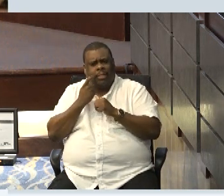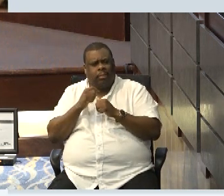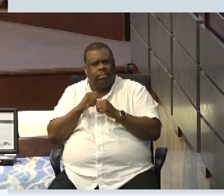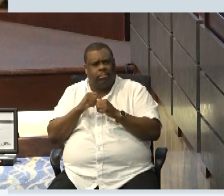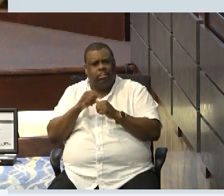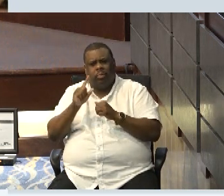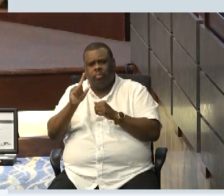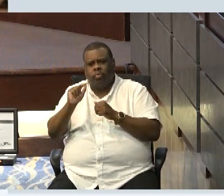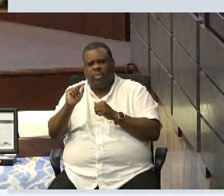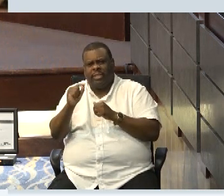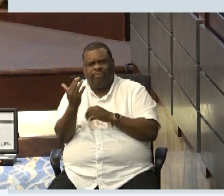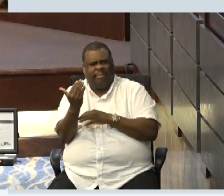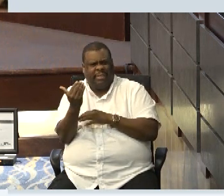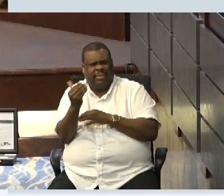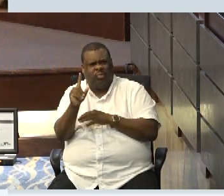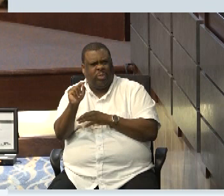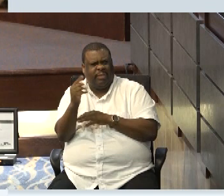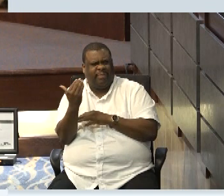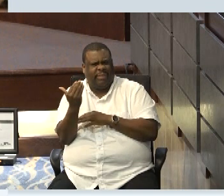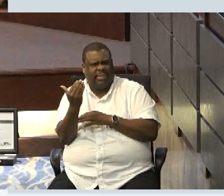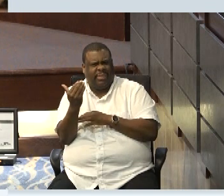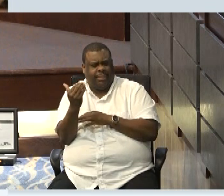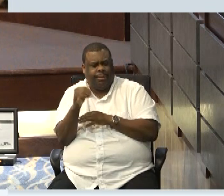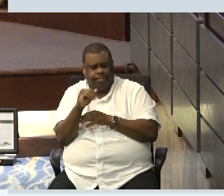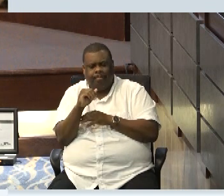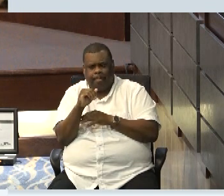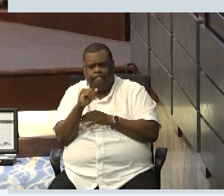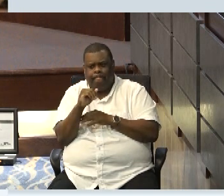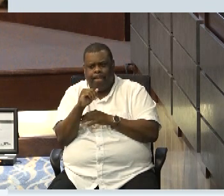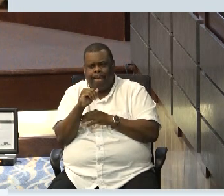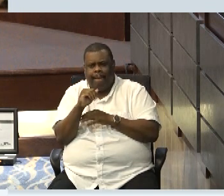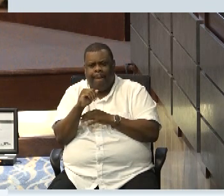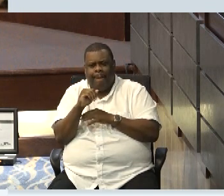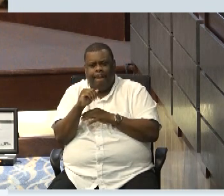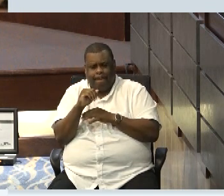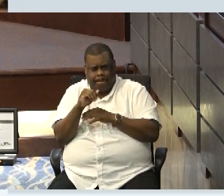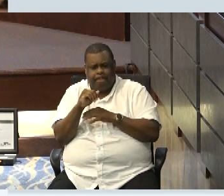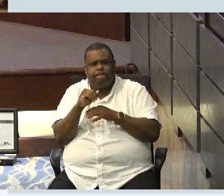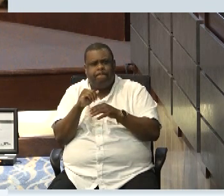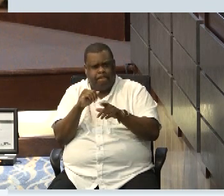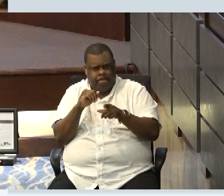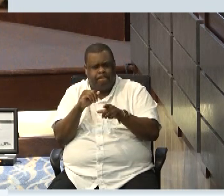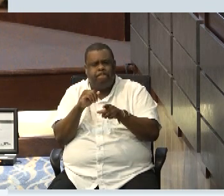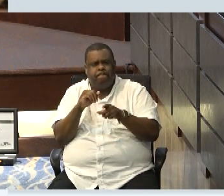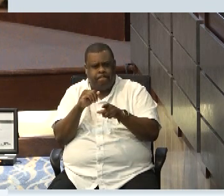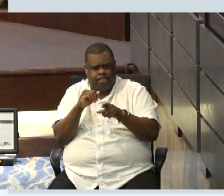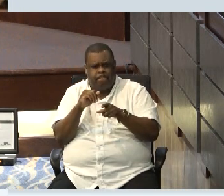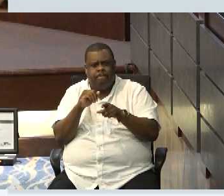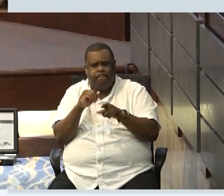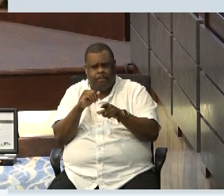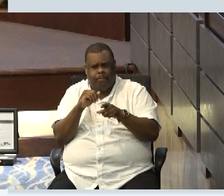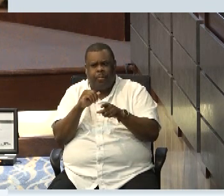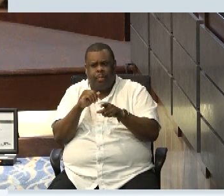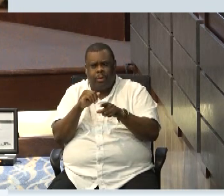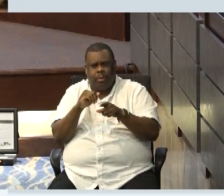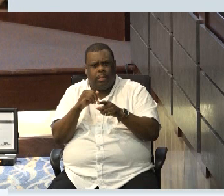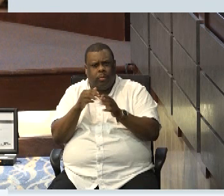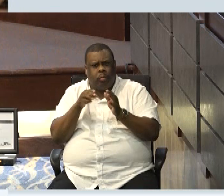as 2015. And what that has occurred, or what that has transpired to look